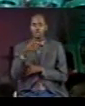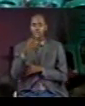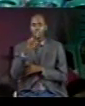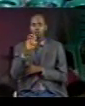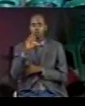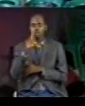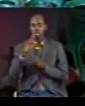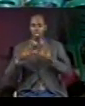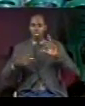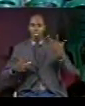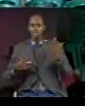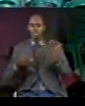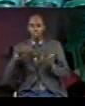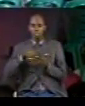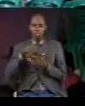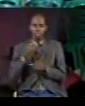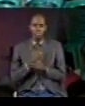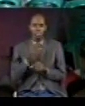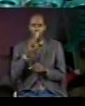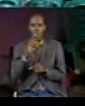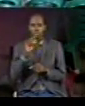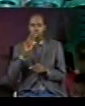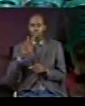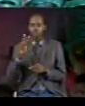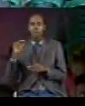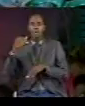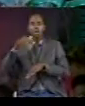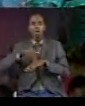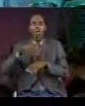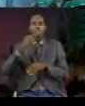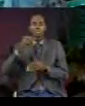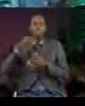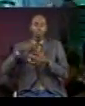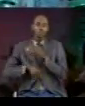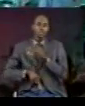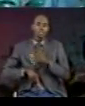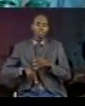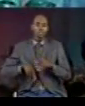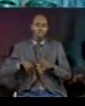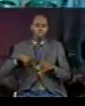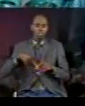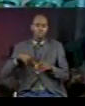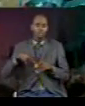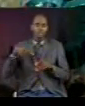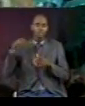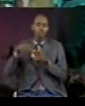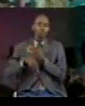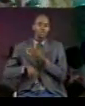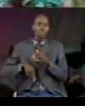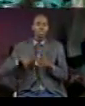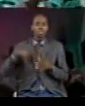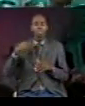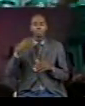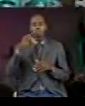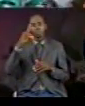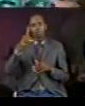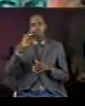2022, at the Deeper Life Campground by 3 p.m. and other designated